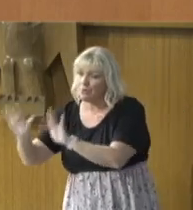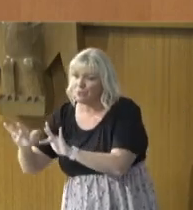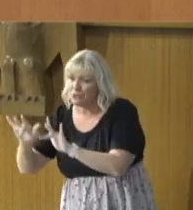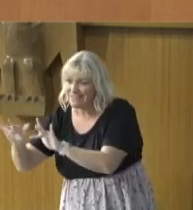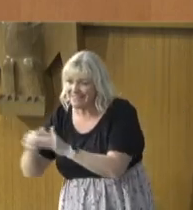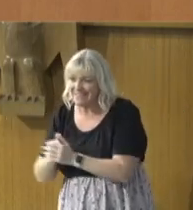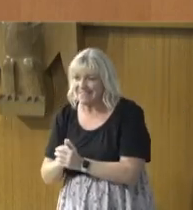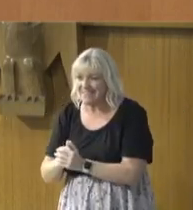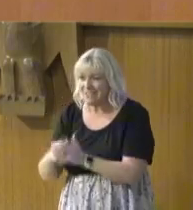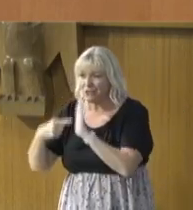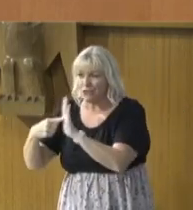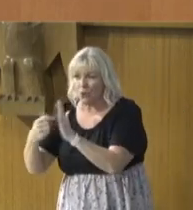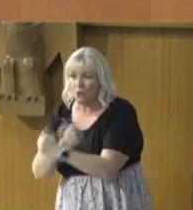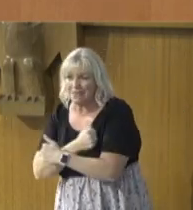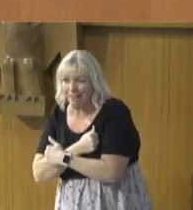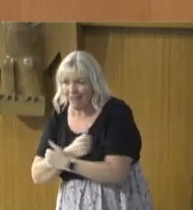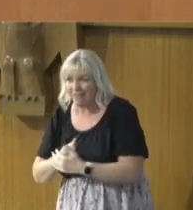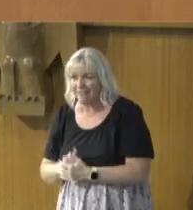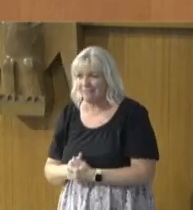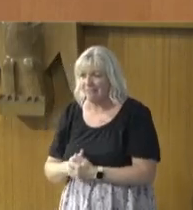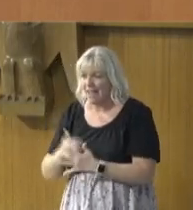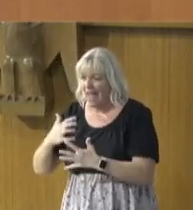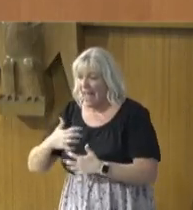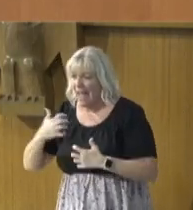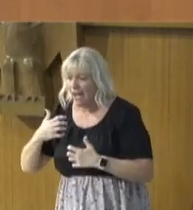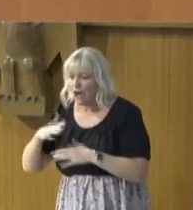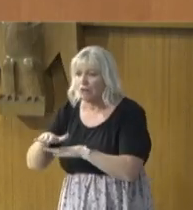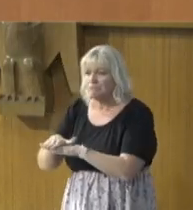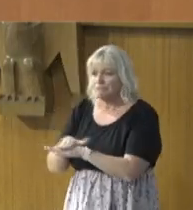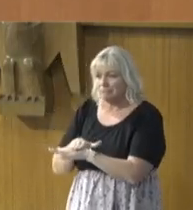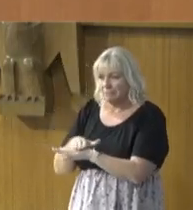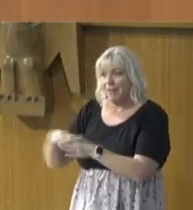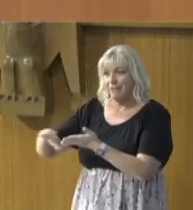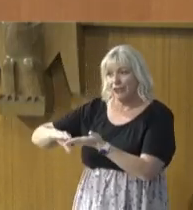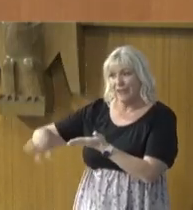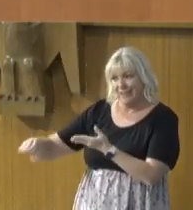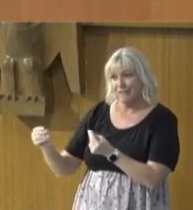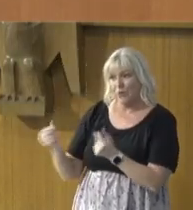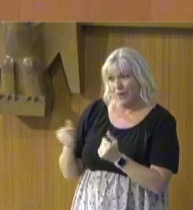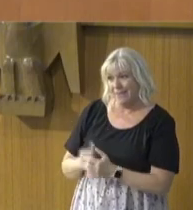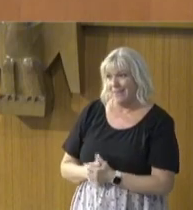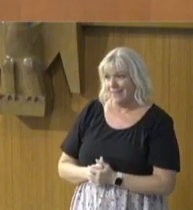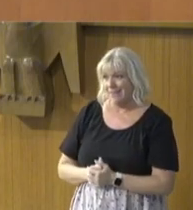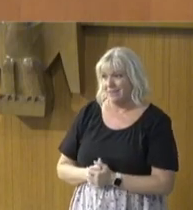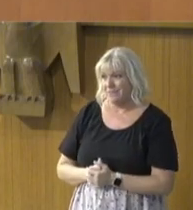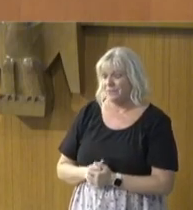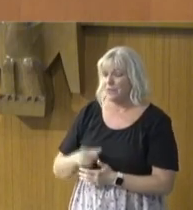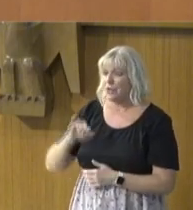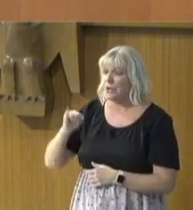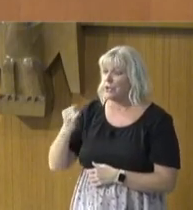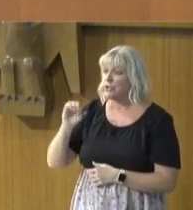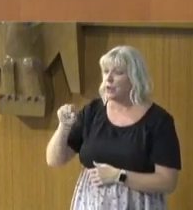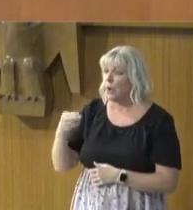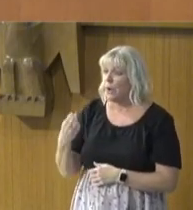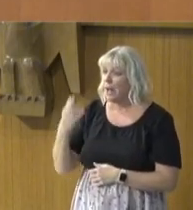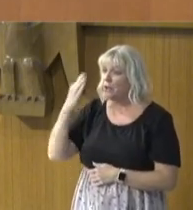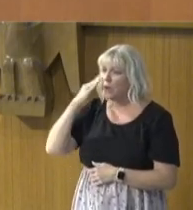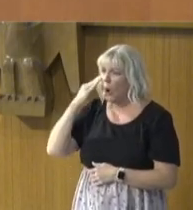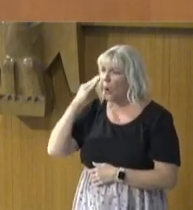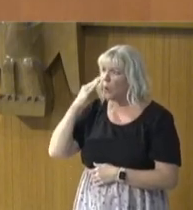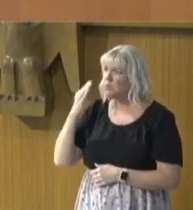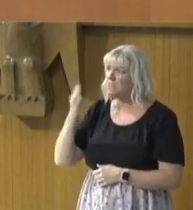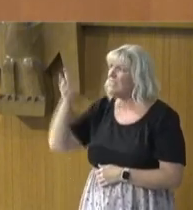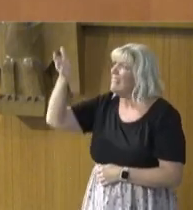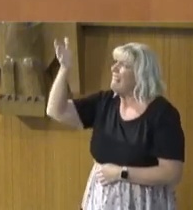and slow to anger and quick to forgive. Jonah knows that God has storehouses,